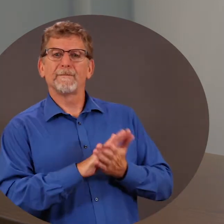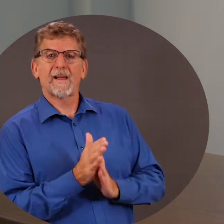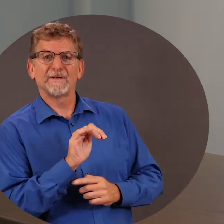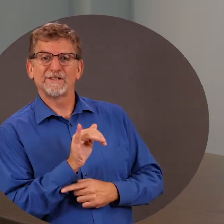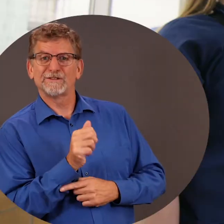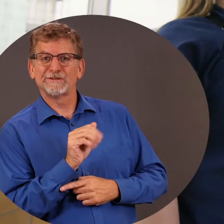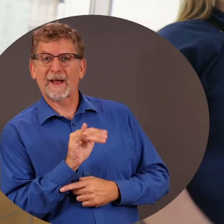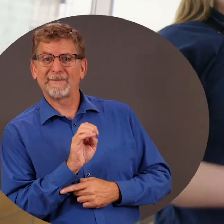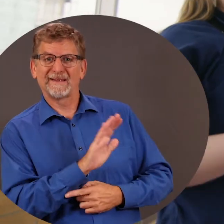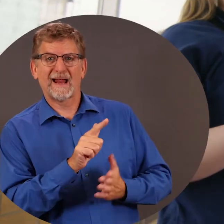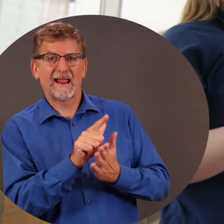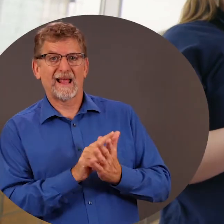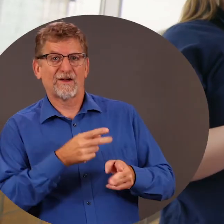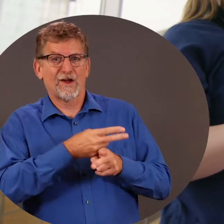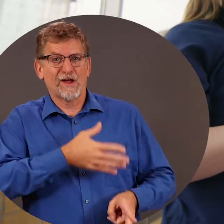unfortunate situation.